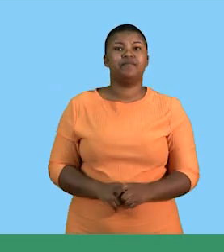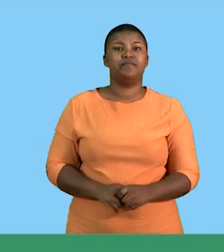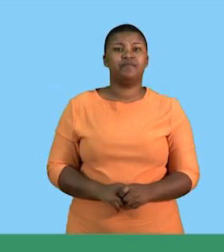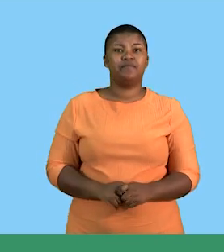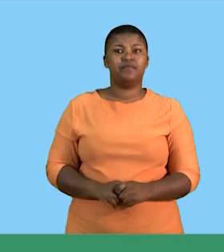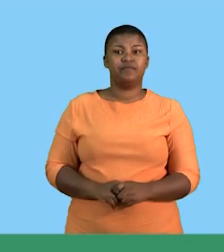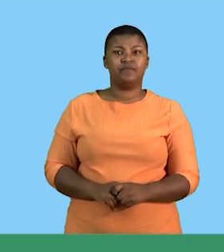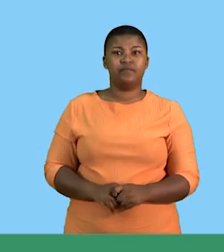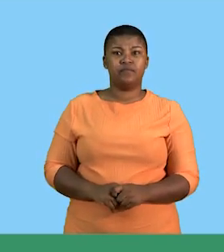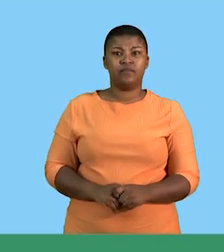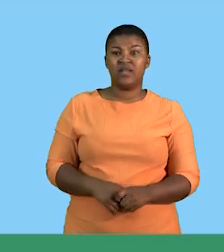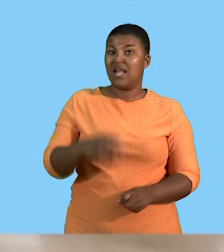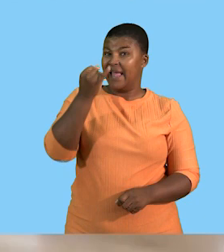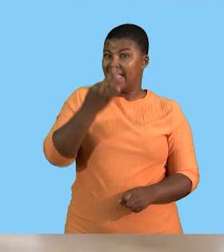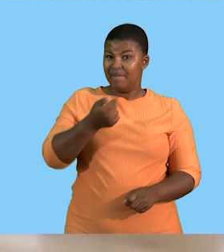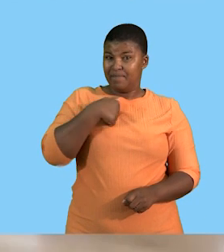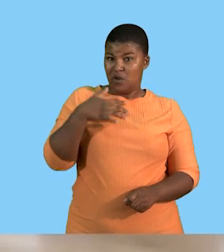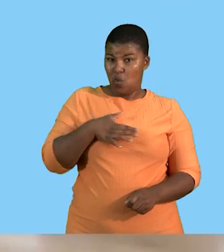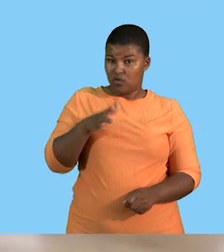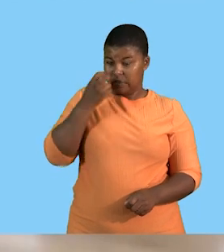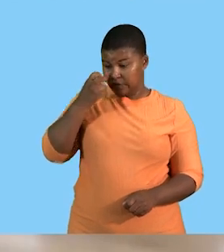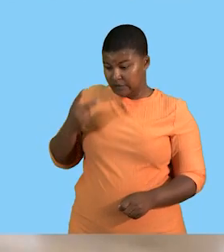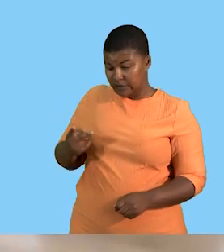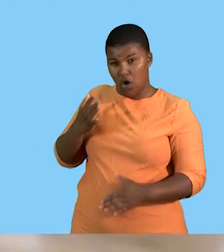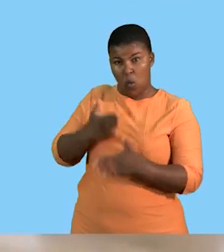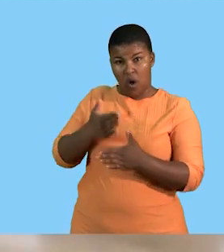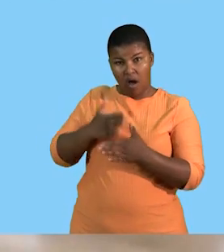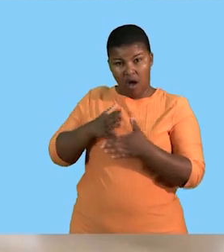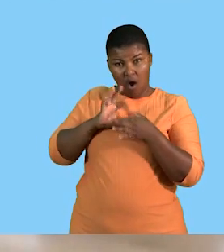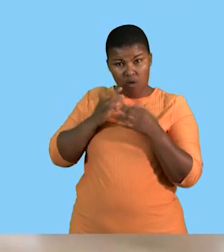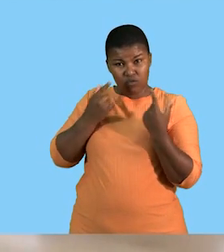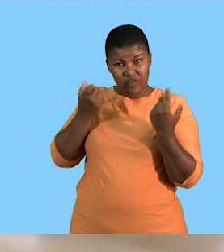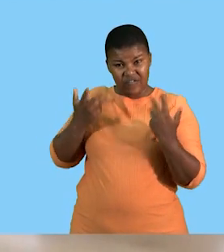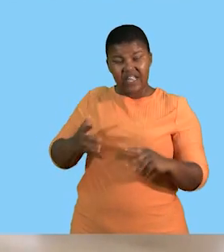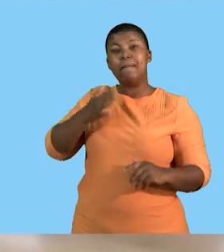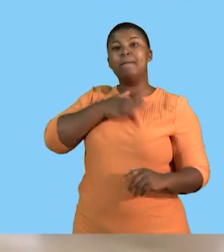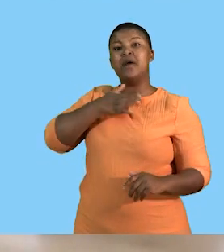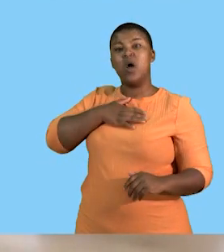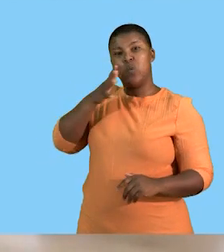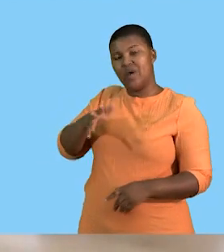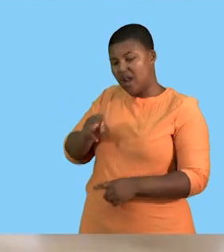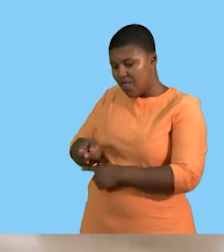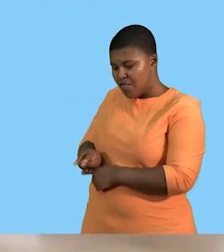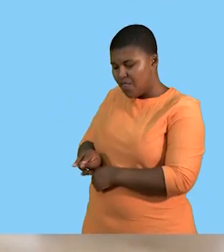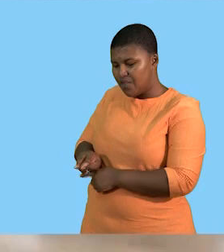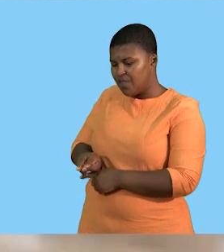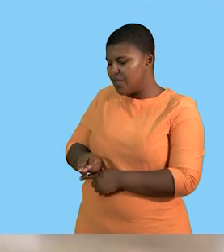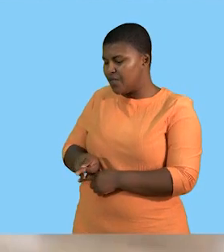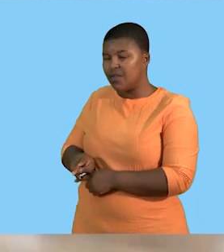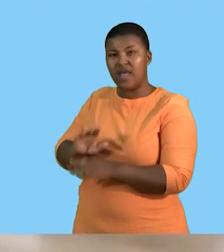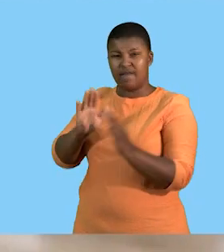homework, I'm going to stand next to you and check the whole process. And this is exactly what quality assurance